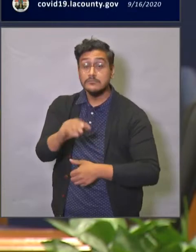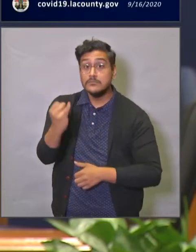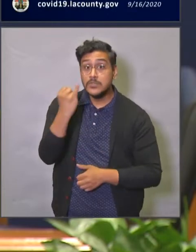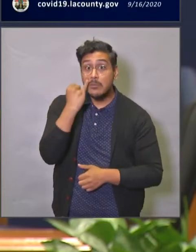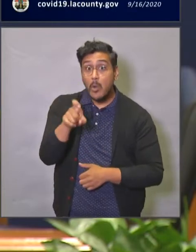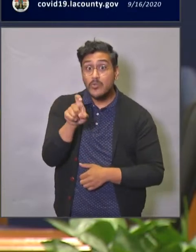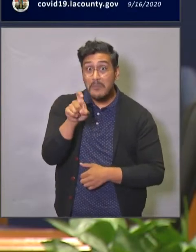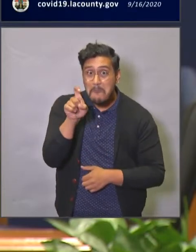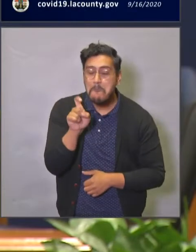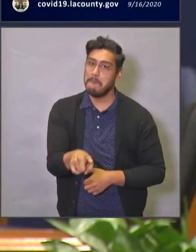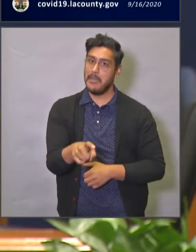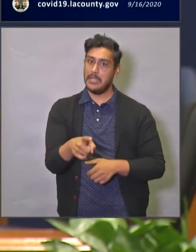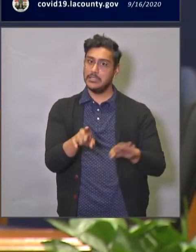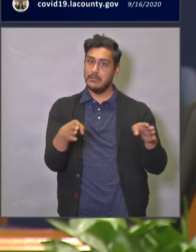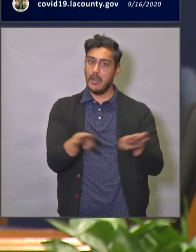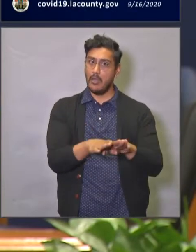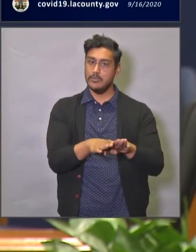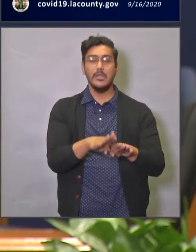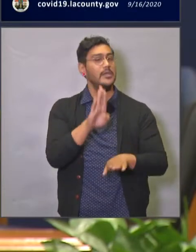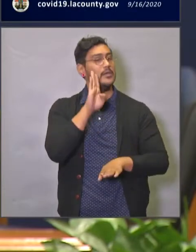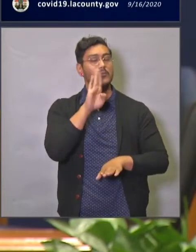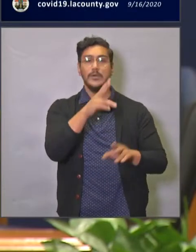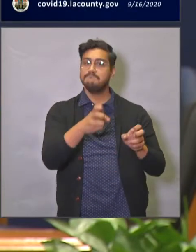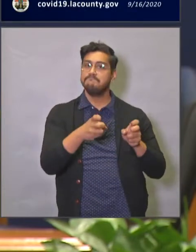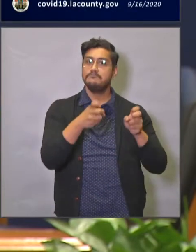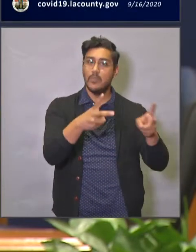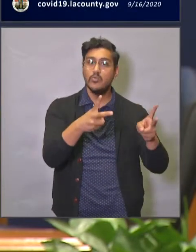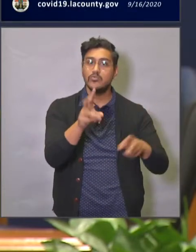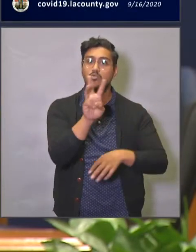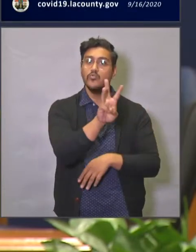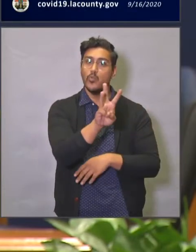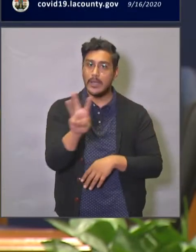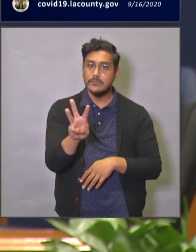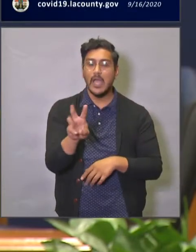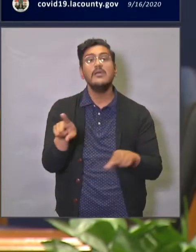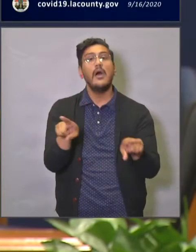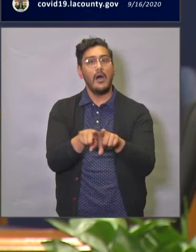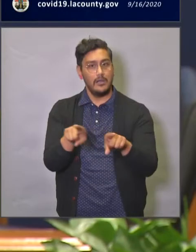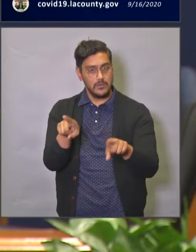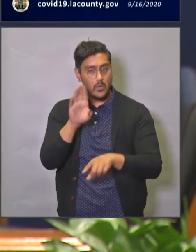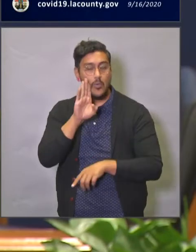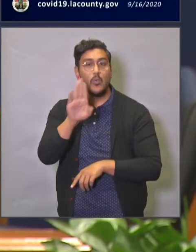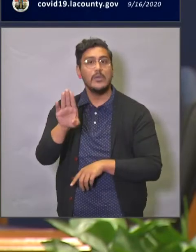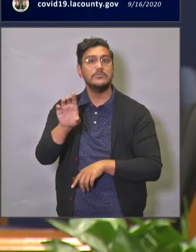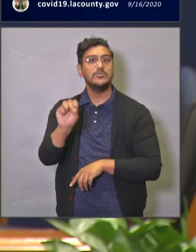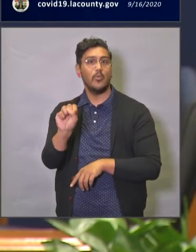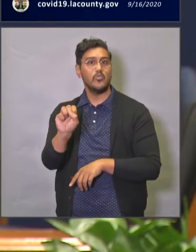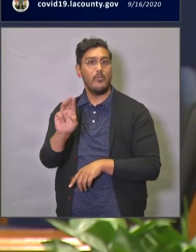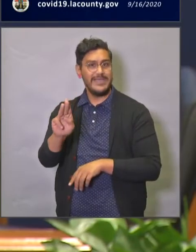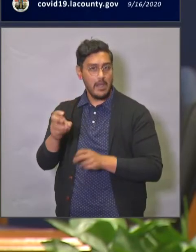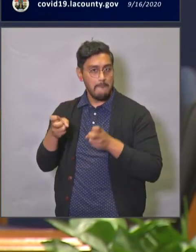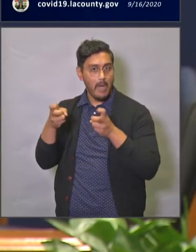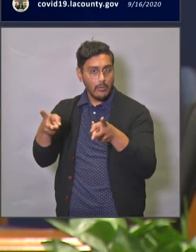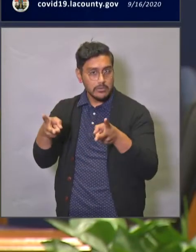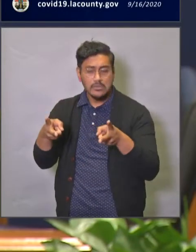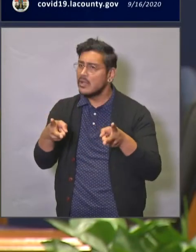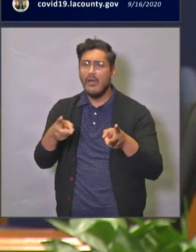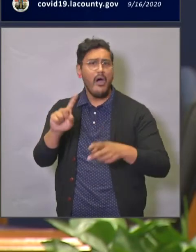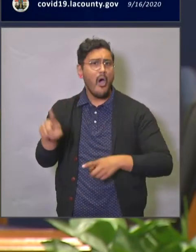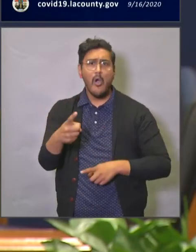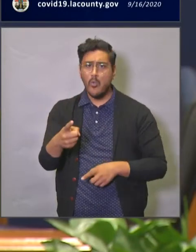we are keeping continually updated the county's website as well as pushing out updates on social media. You can always find